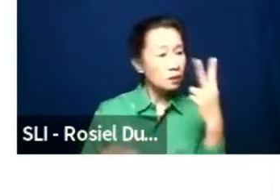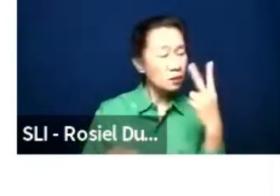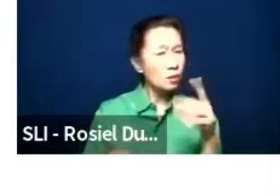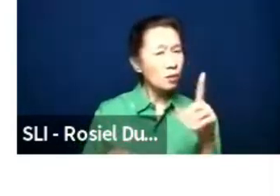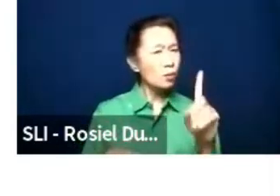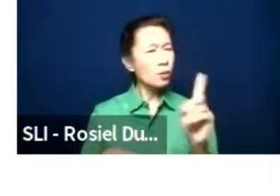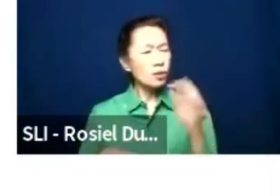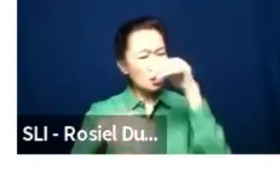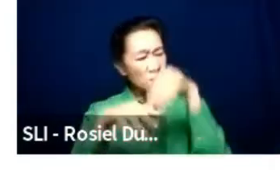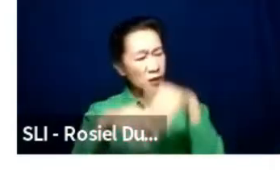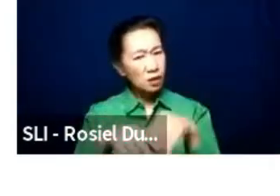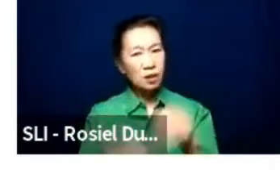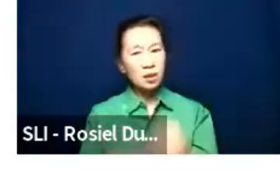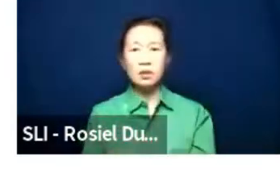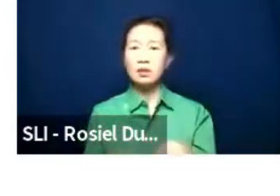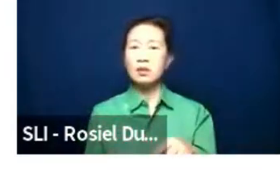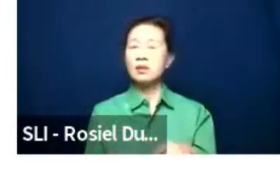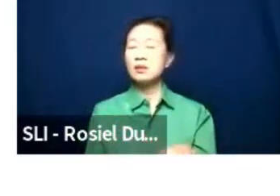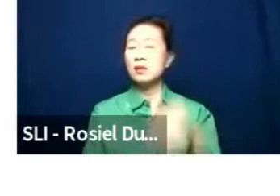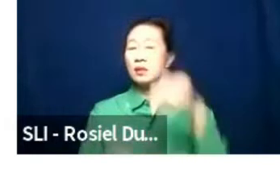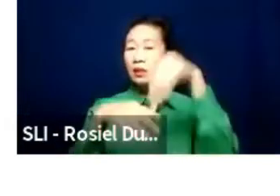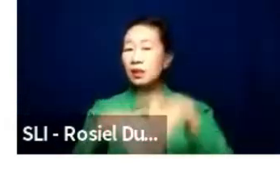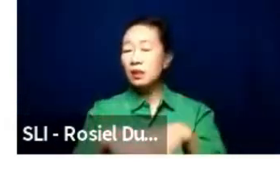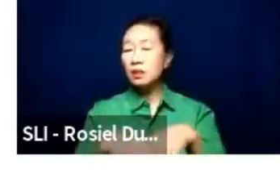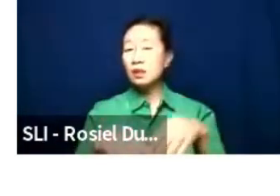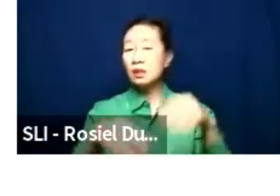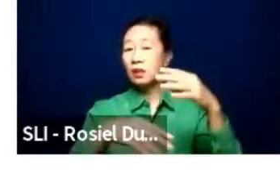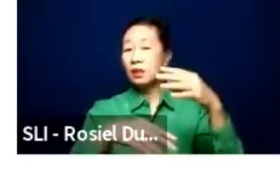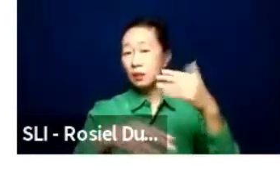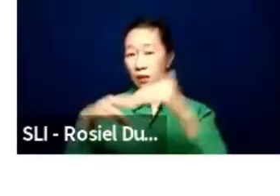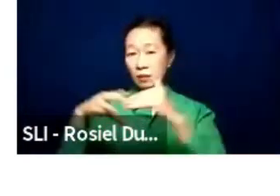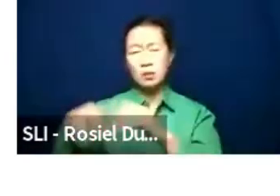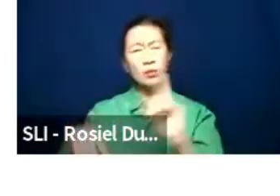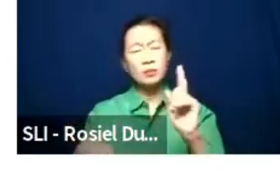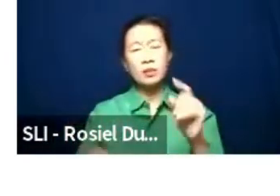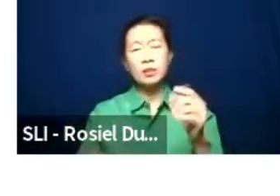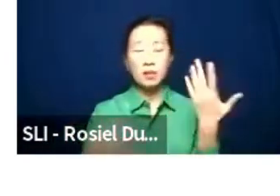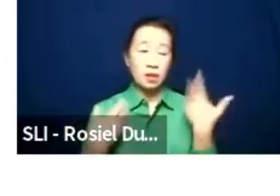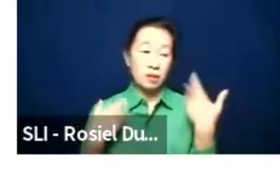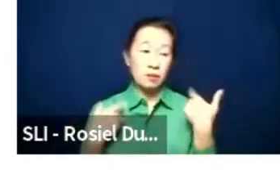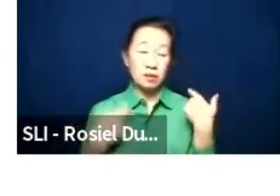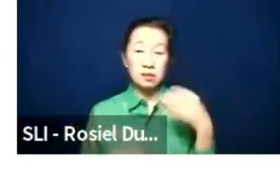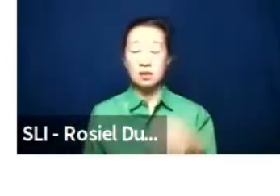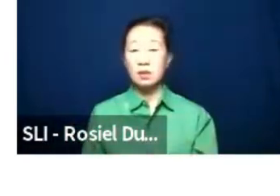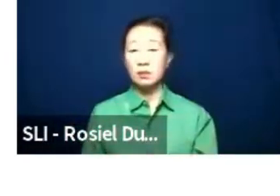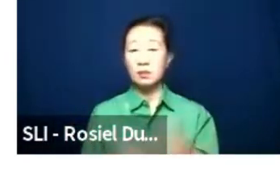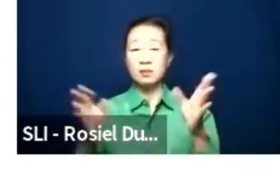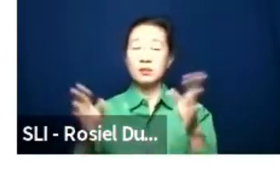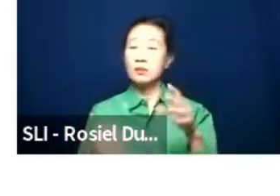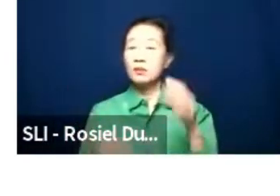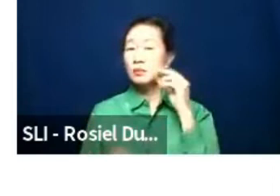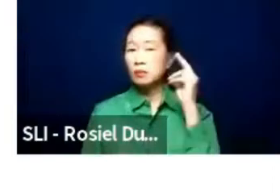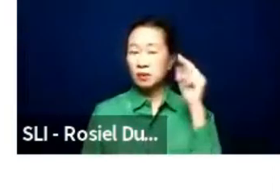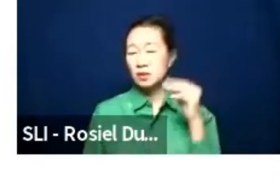nasa pantry na kulang, ano ba yung narami pang supply, what else do you need. It teaches them math